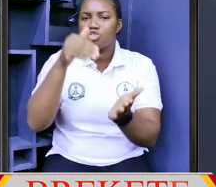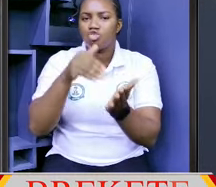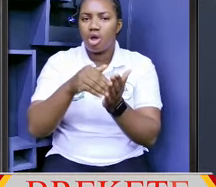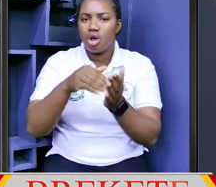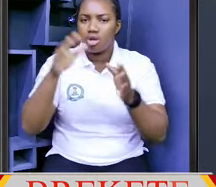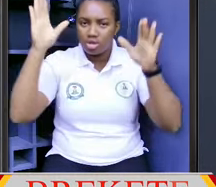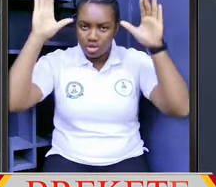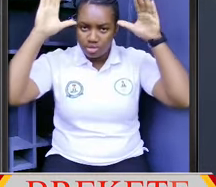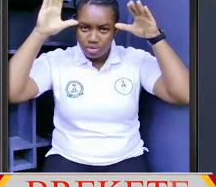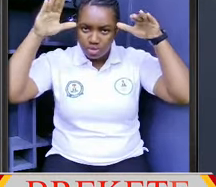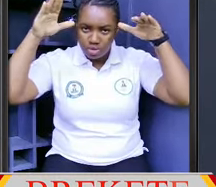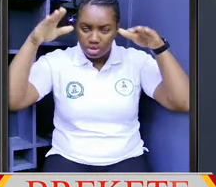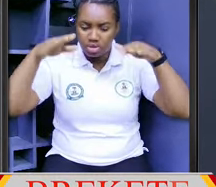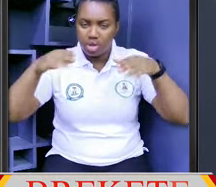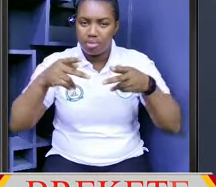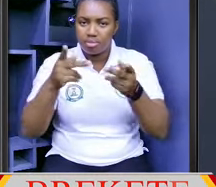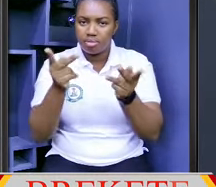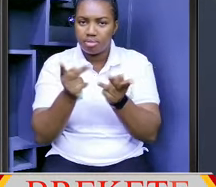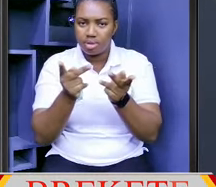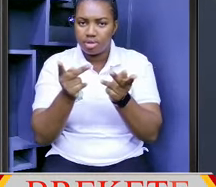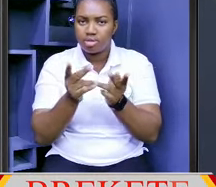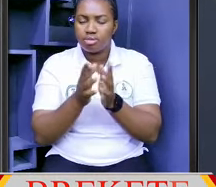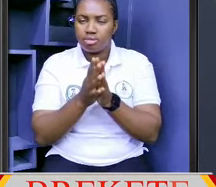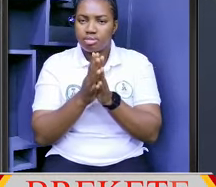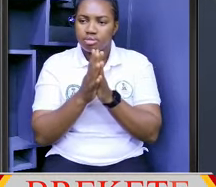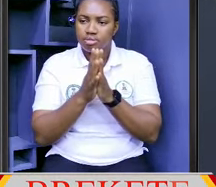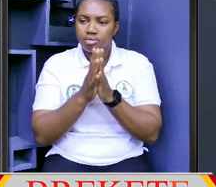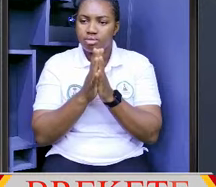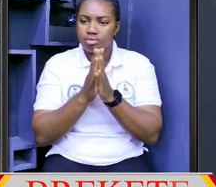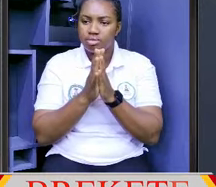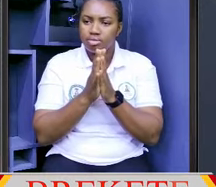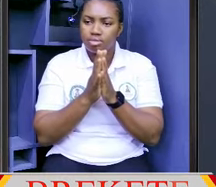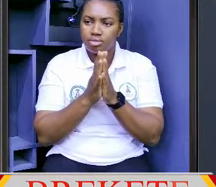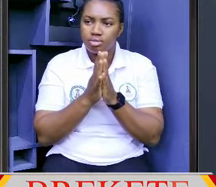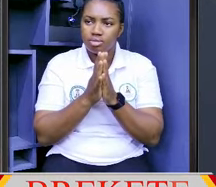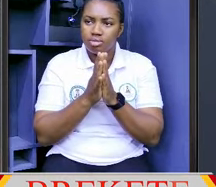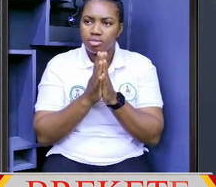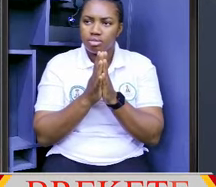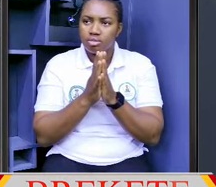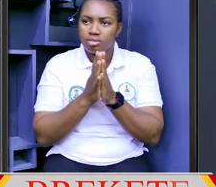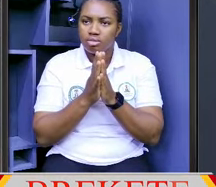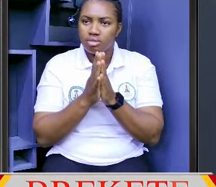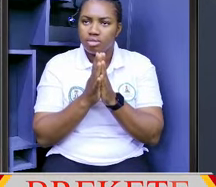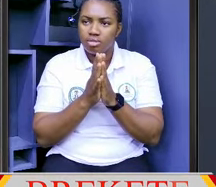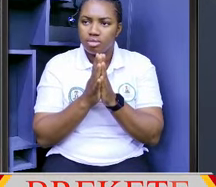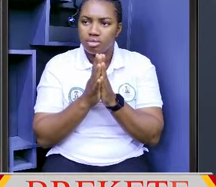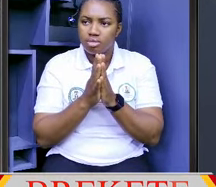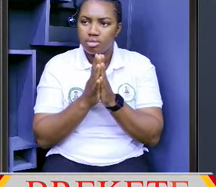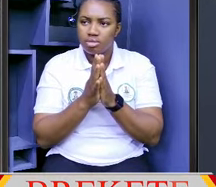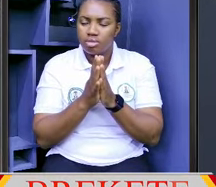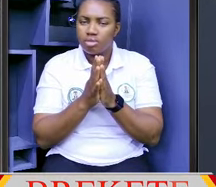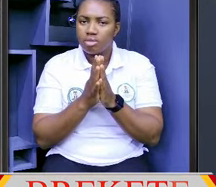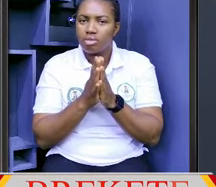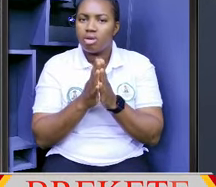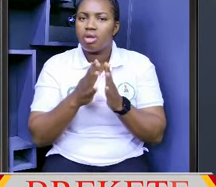Central mosque. Yeah. Waiting be your name again, sir. Ahmed Abu Satish. Ahmed